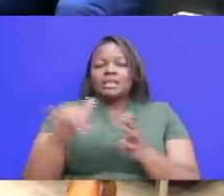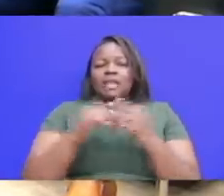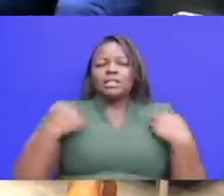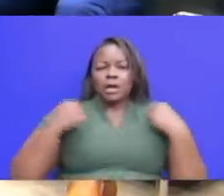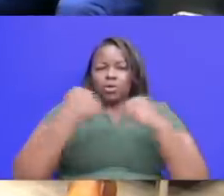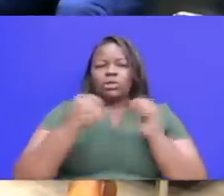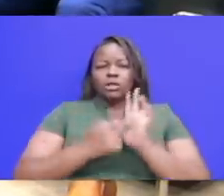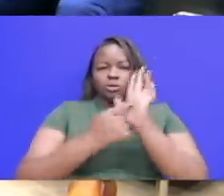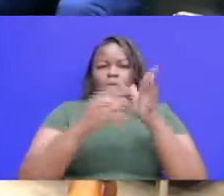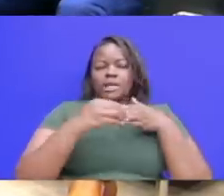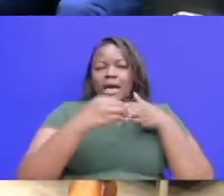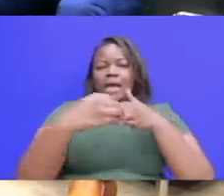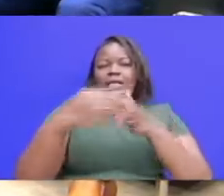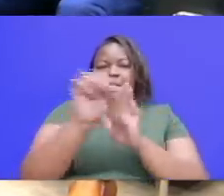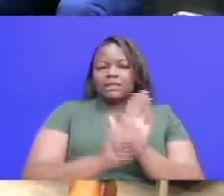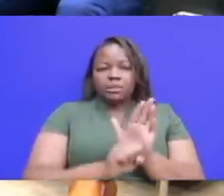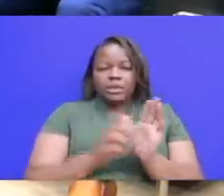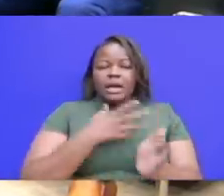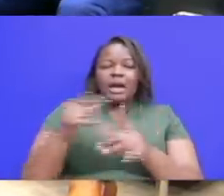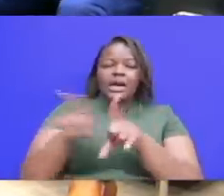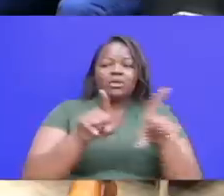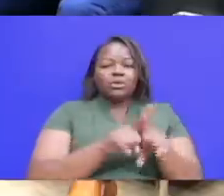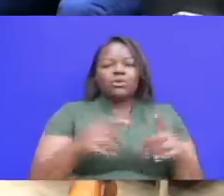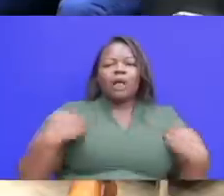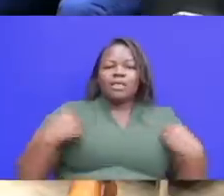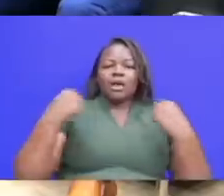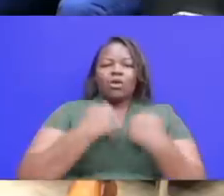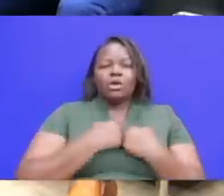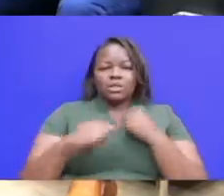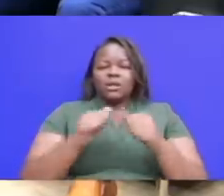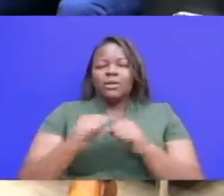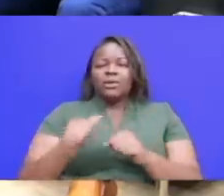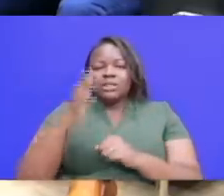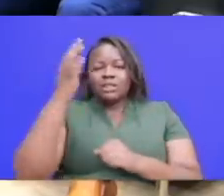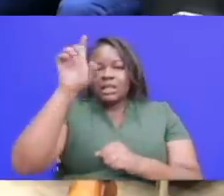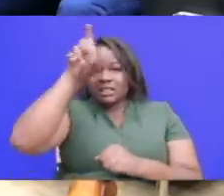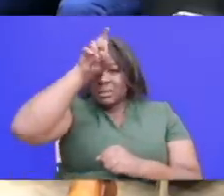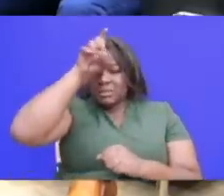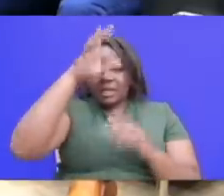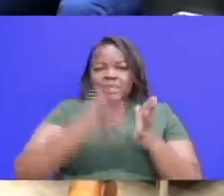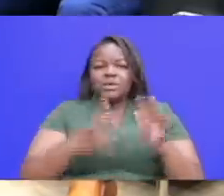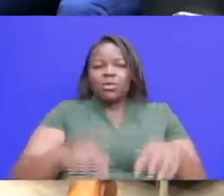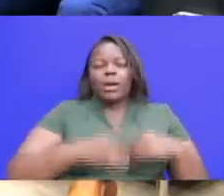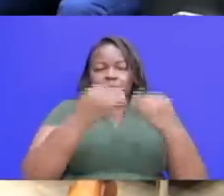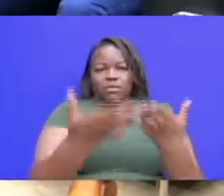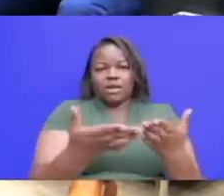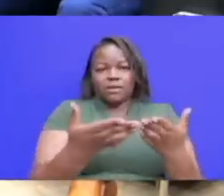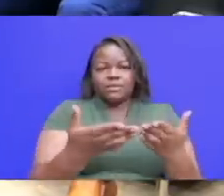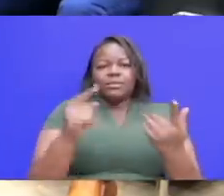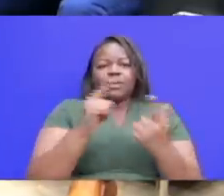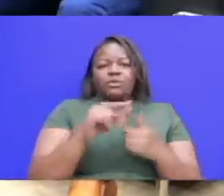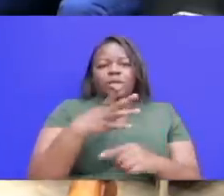symbolized leadership. Mm. Because the kind of coat that the royal Egyptians those days could give, or the